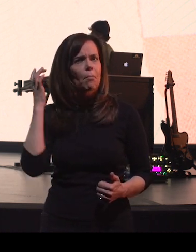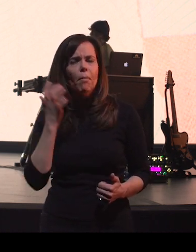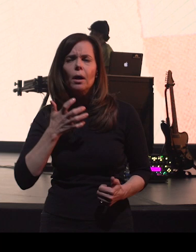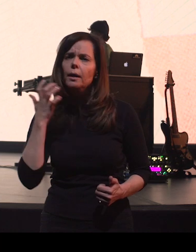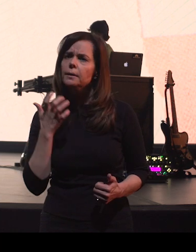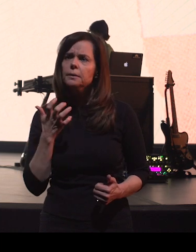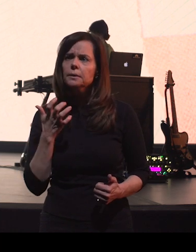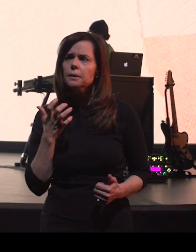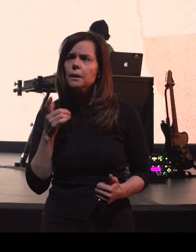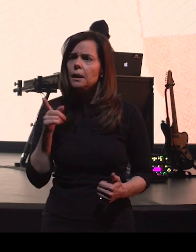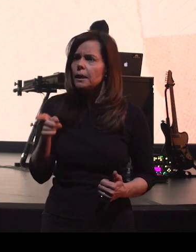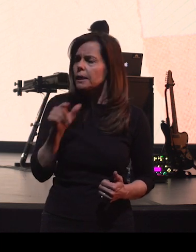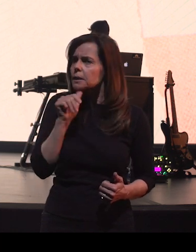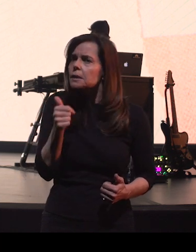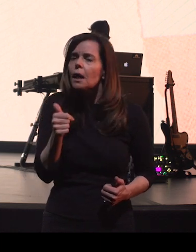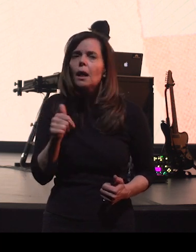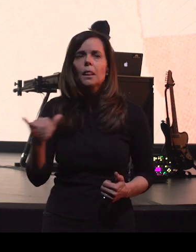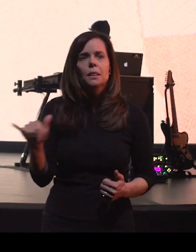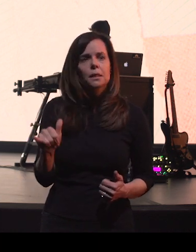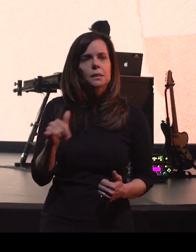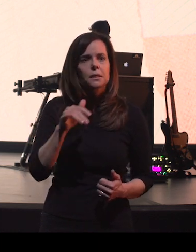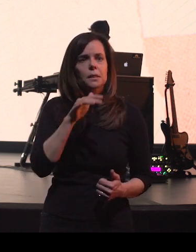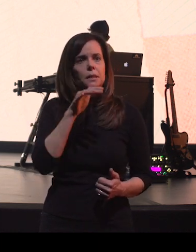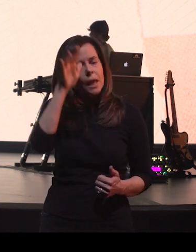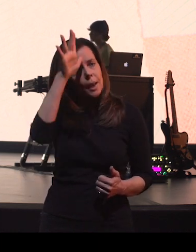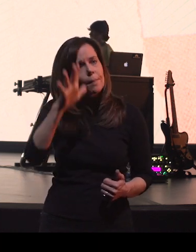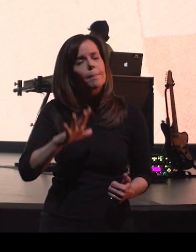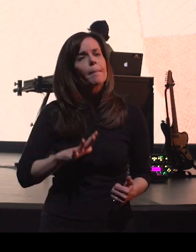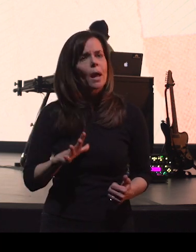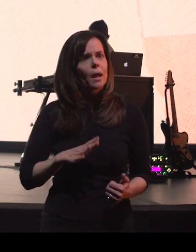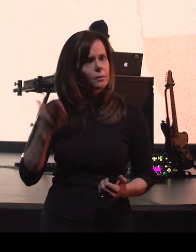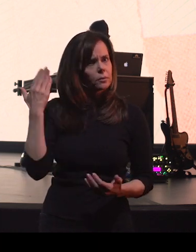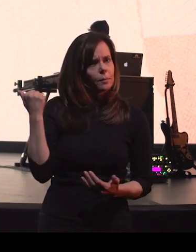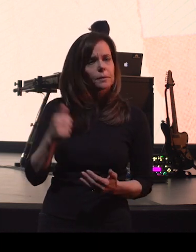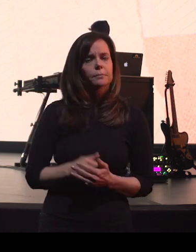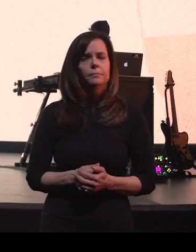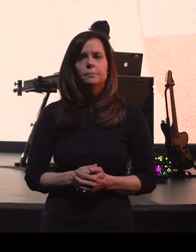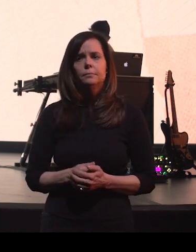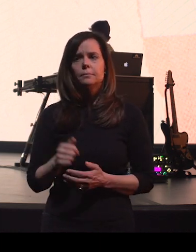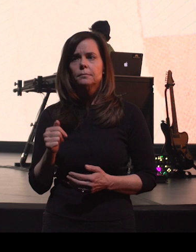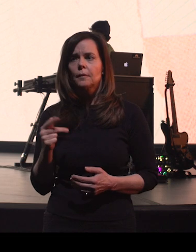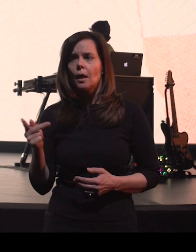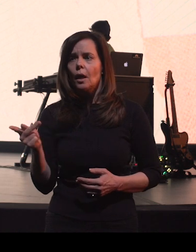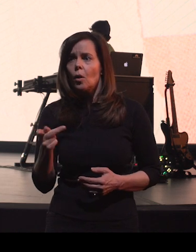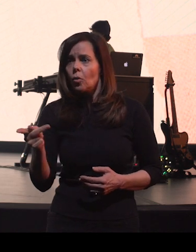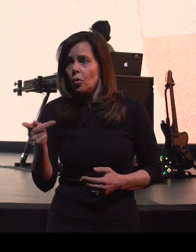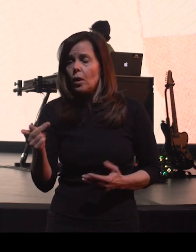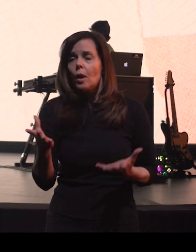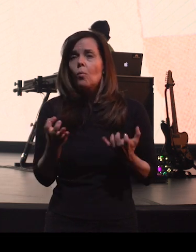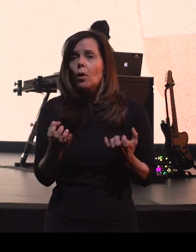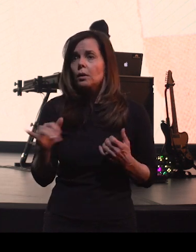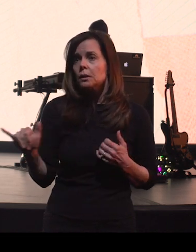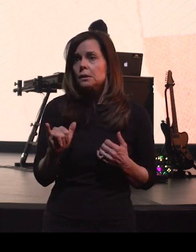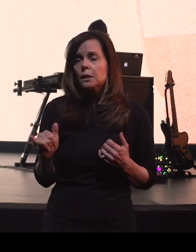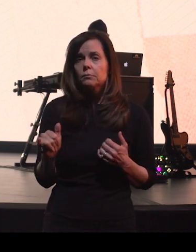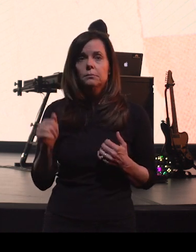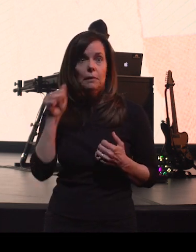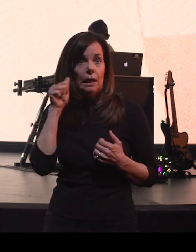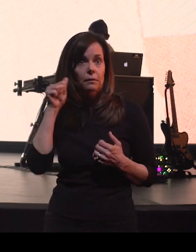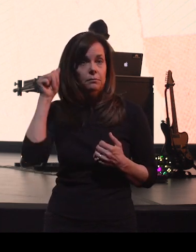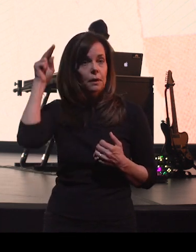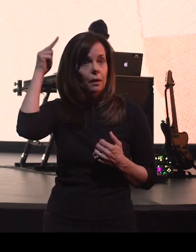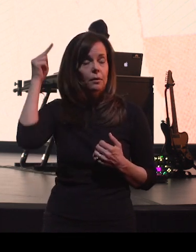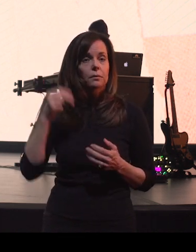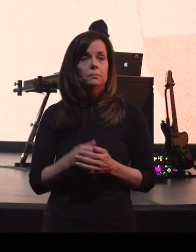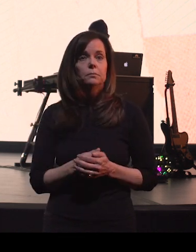used to be. I think we want whatever it is he's having. And so last weekend, his aunt and uncle came